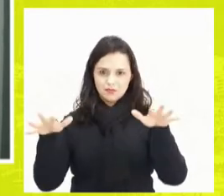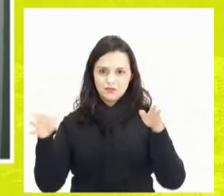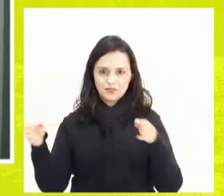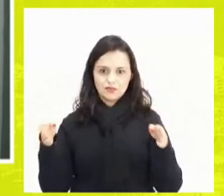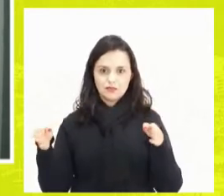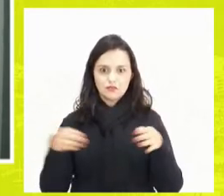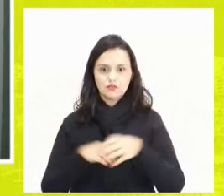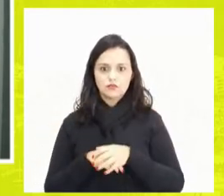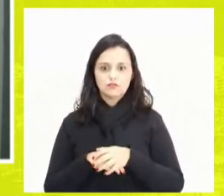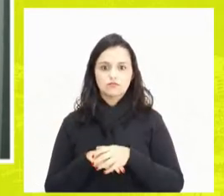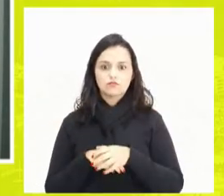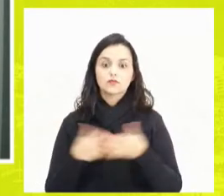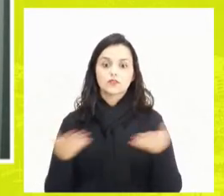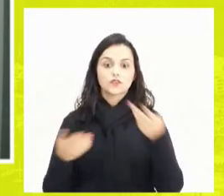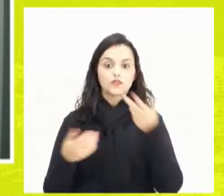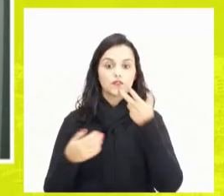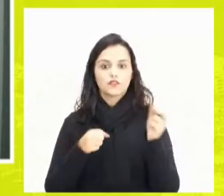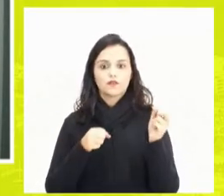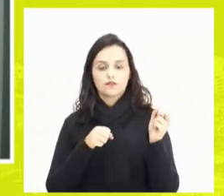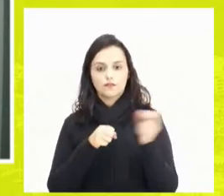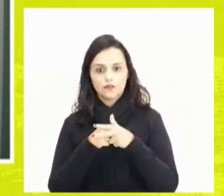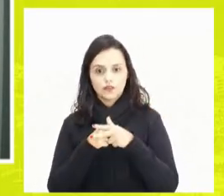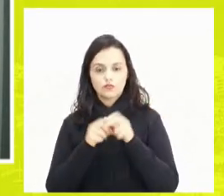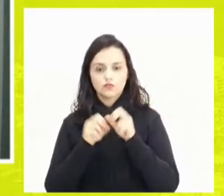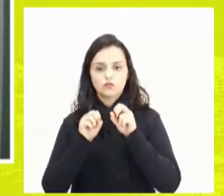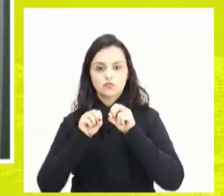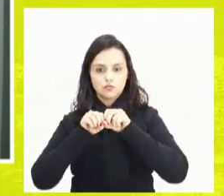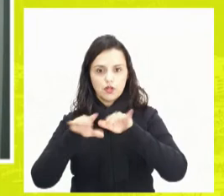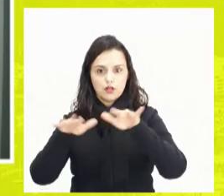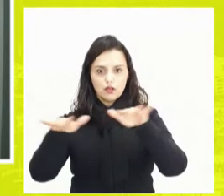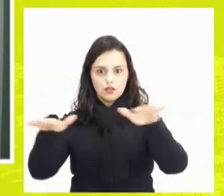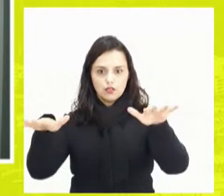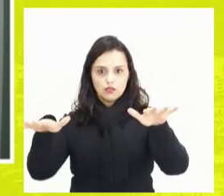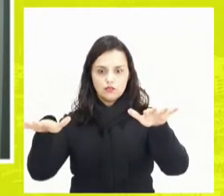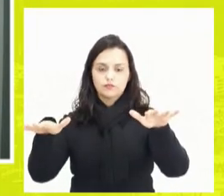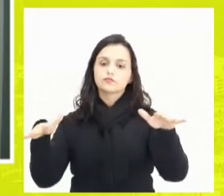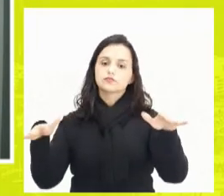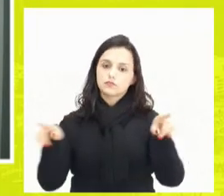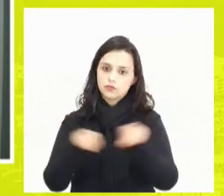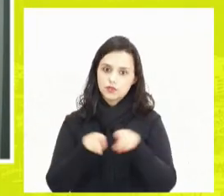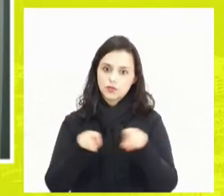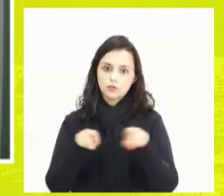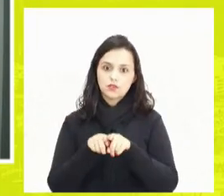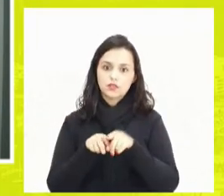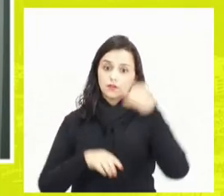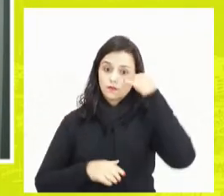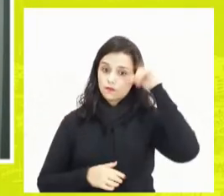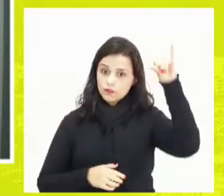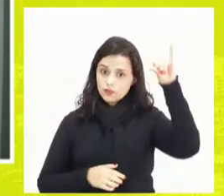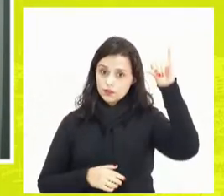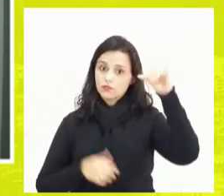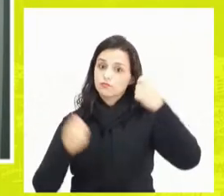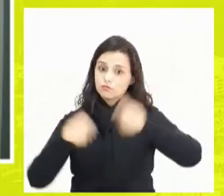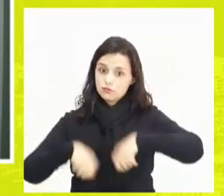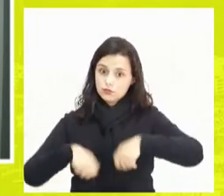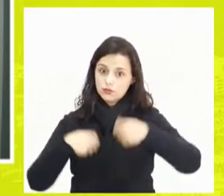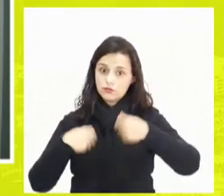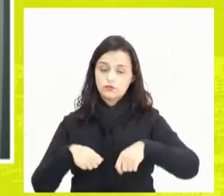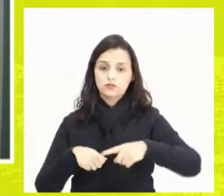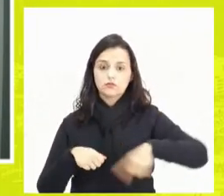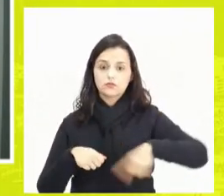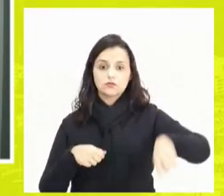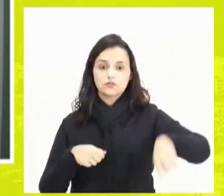the virus contaminates and if information uh viralized the fight must come this way we try to